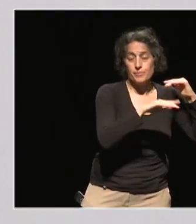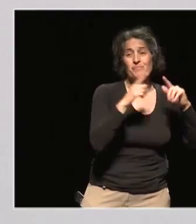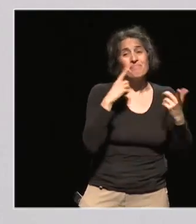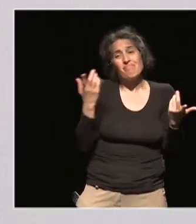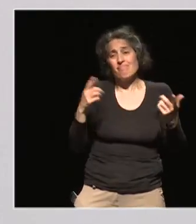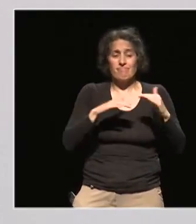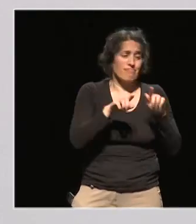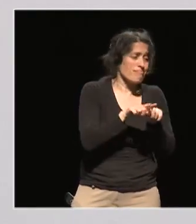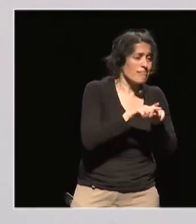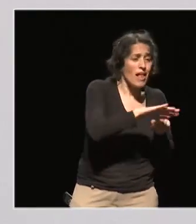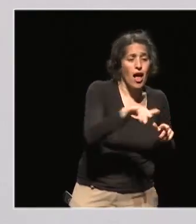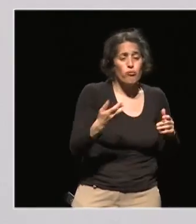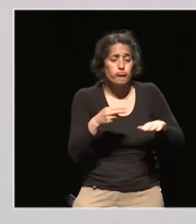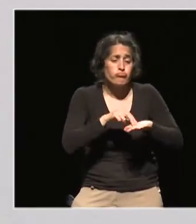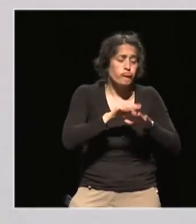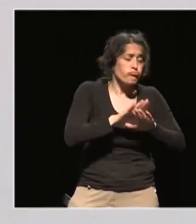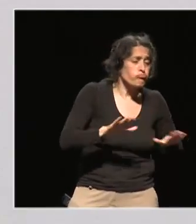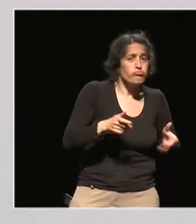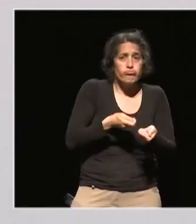don't have any of the knowledge that is